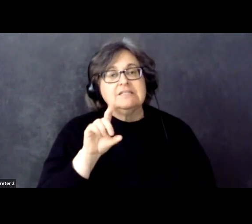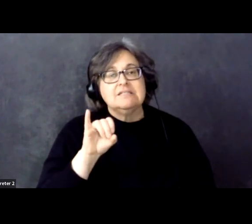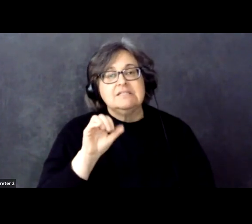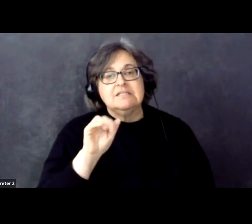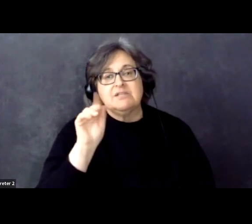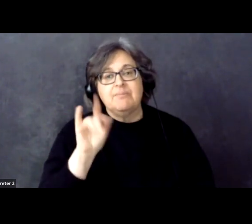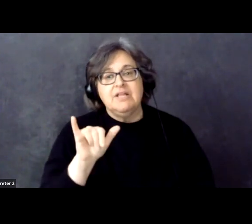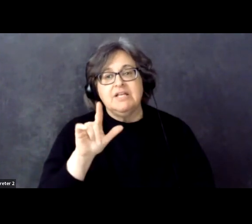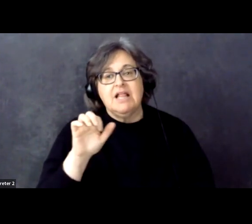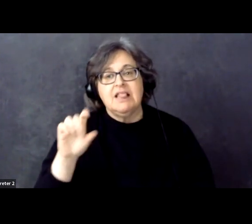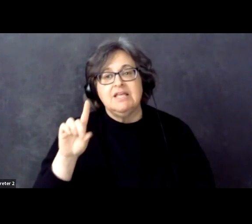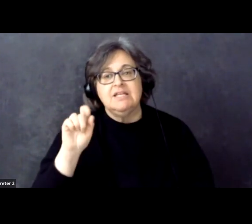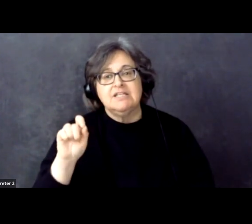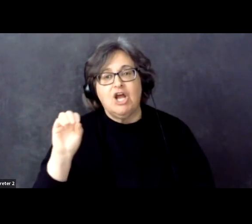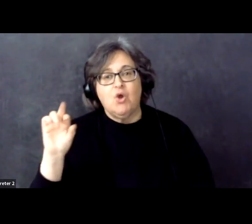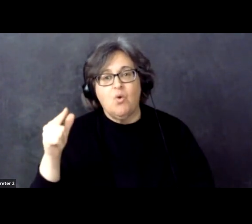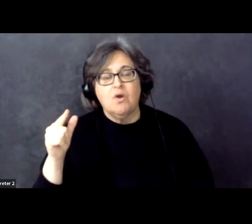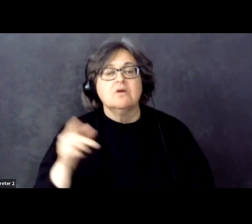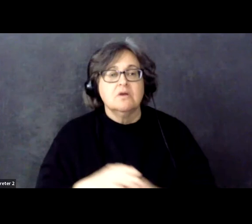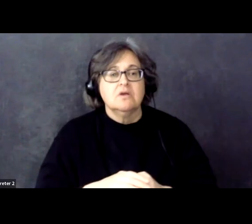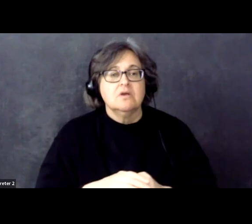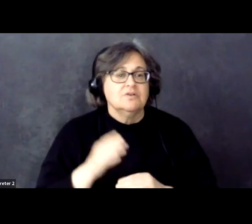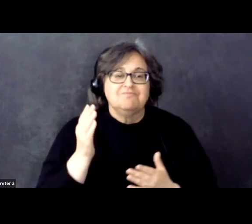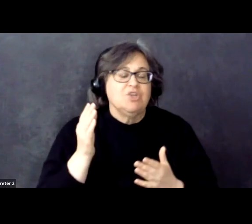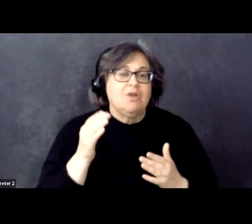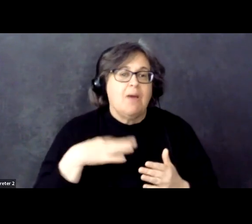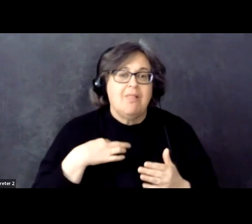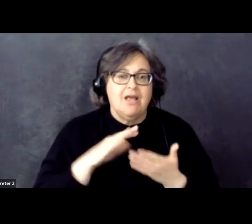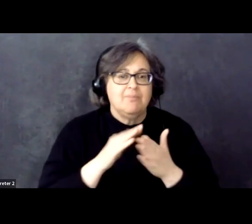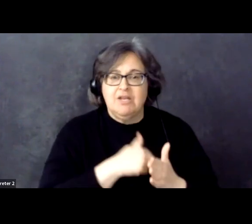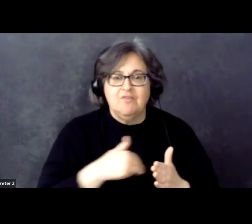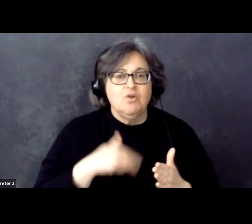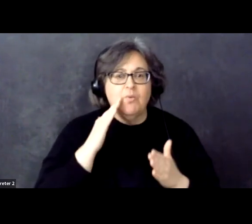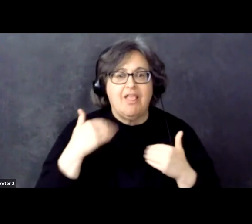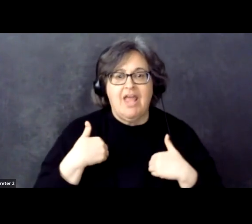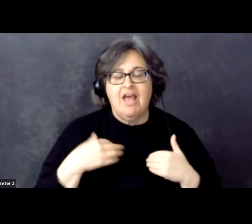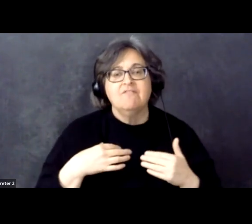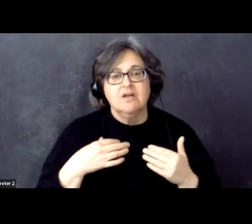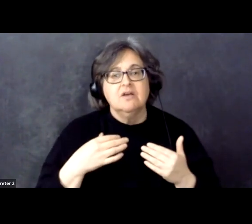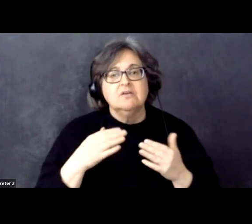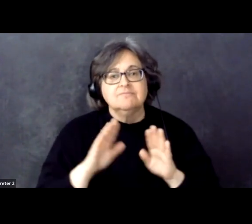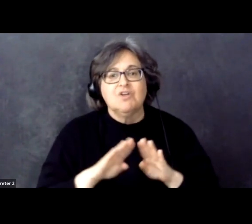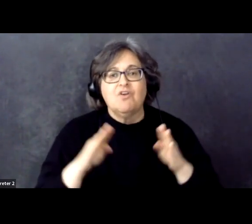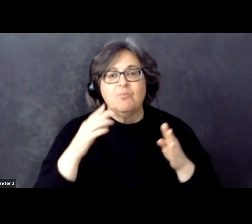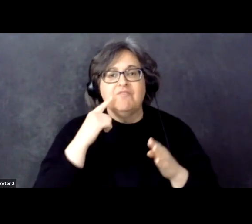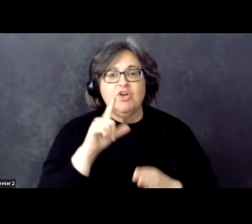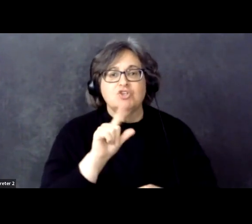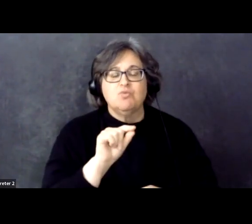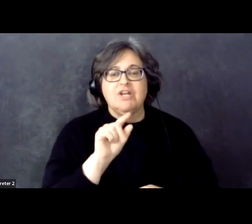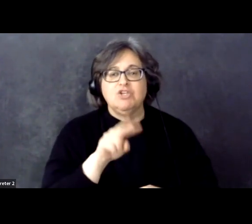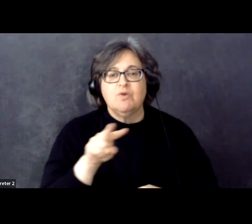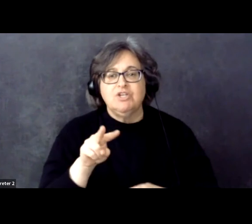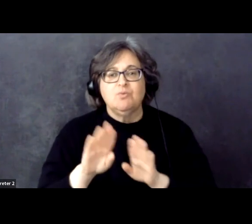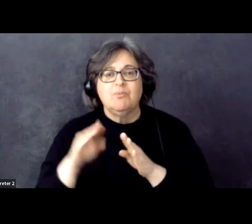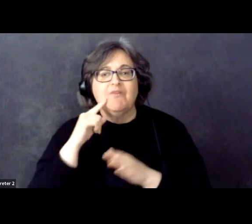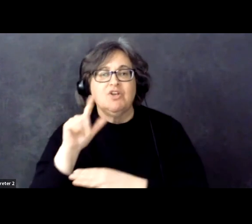disabilitylead.org/apply to become a member, or fellow applications will open in mid-2022 for our 2023 Institute.